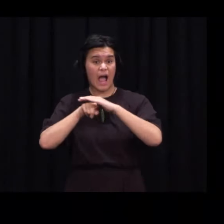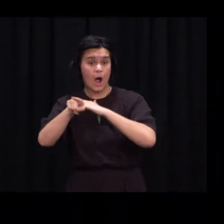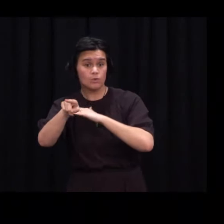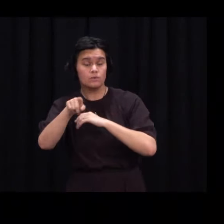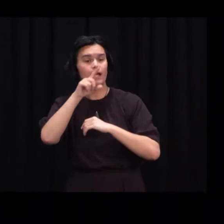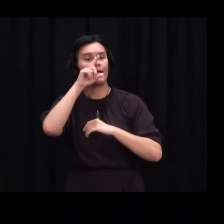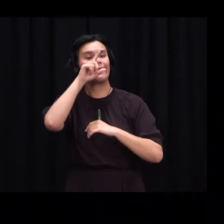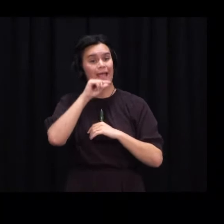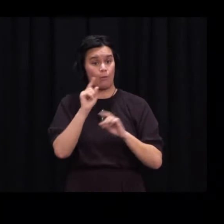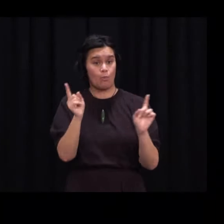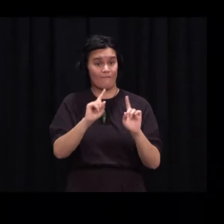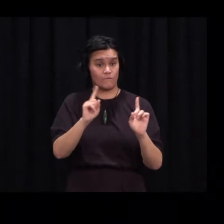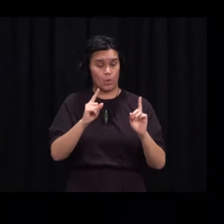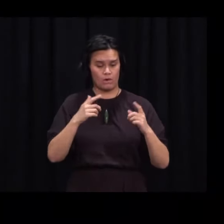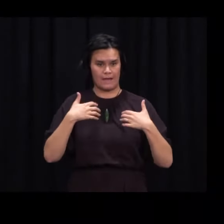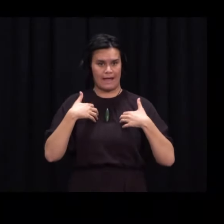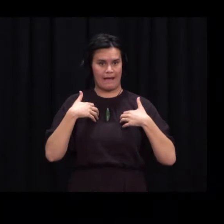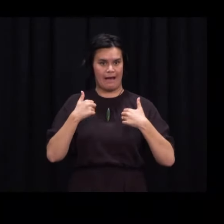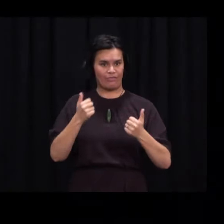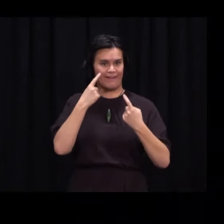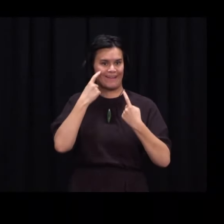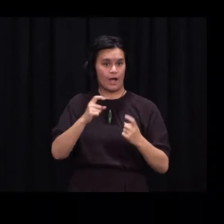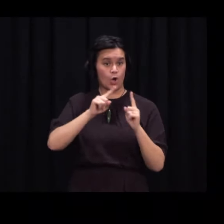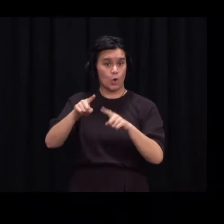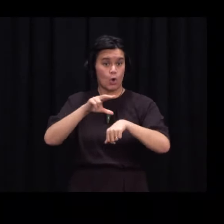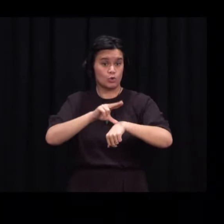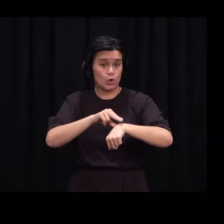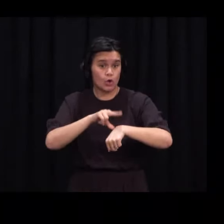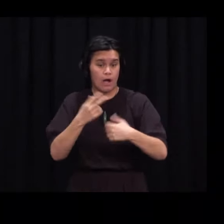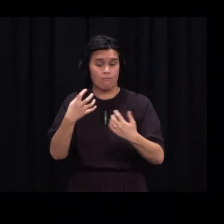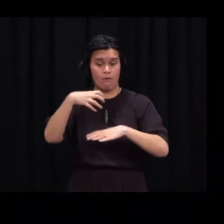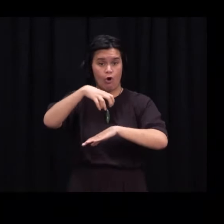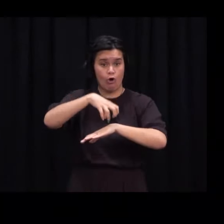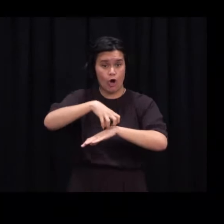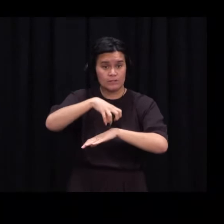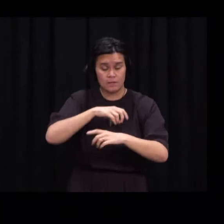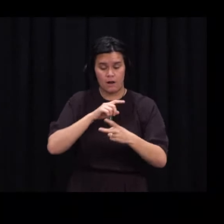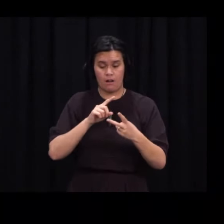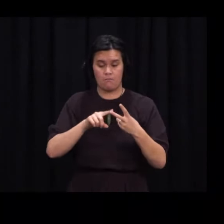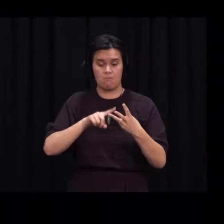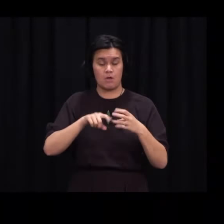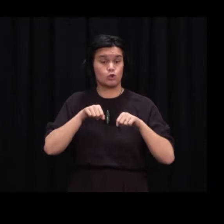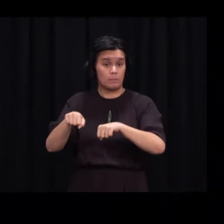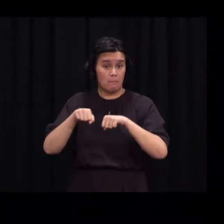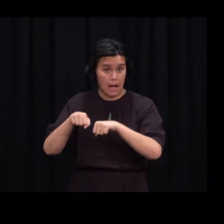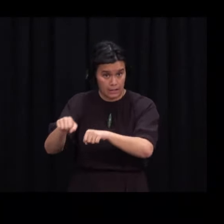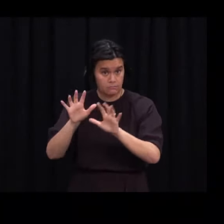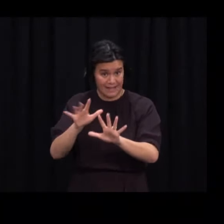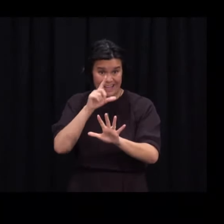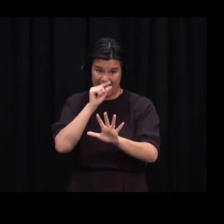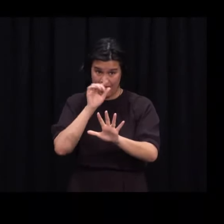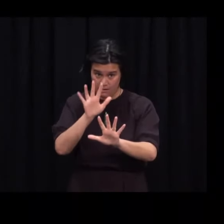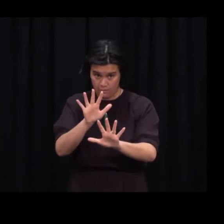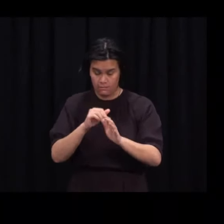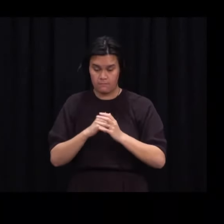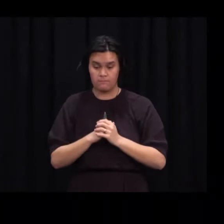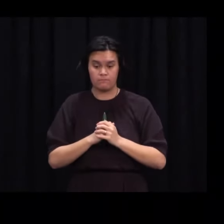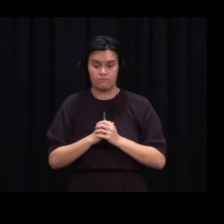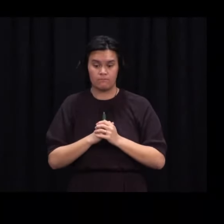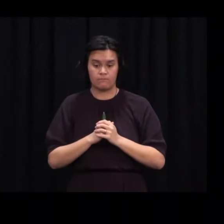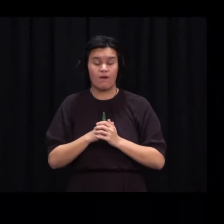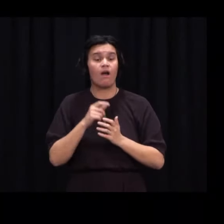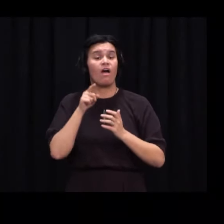to seek healthcare. That is proposed to be for the next 5 days, no later than Friday, but it's just as we get